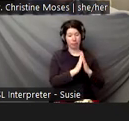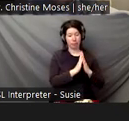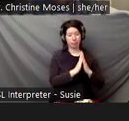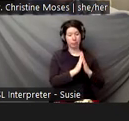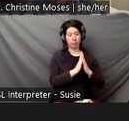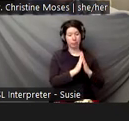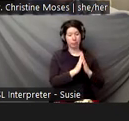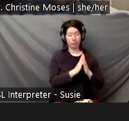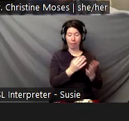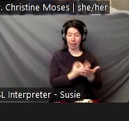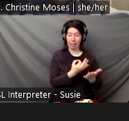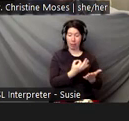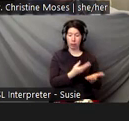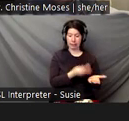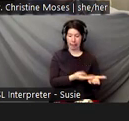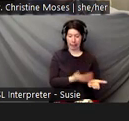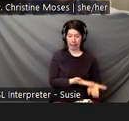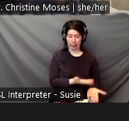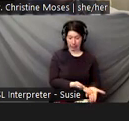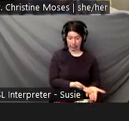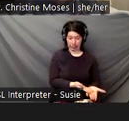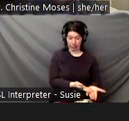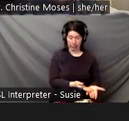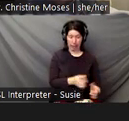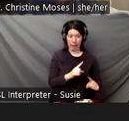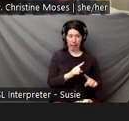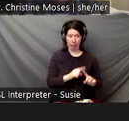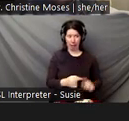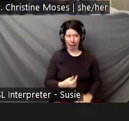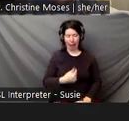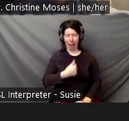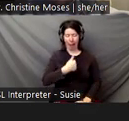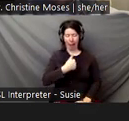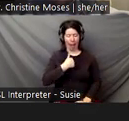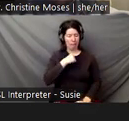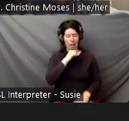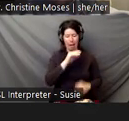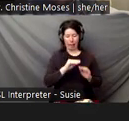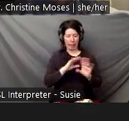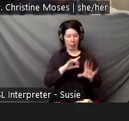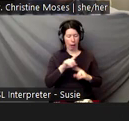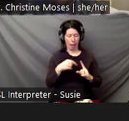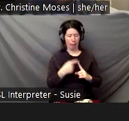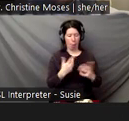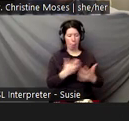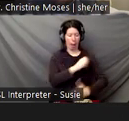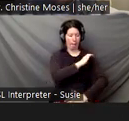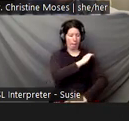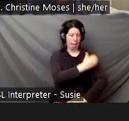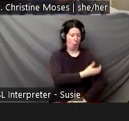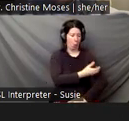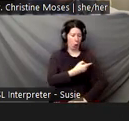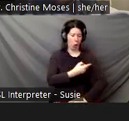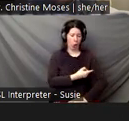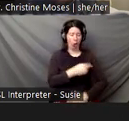the financial data, but I don't know that I feel very clear on what powers the Oversight Board will have to